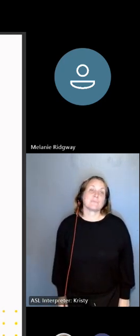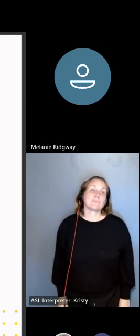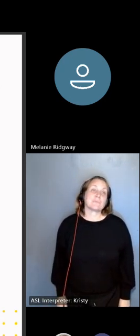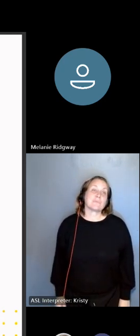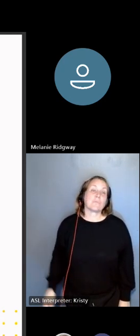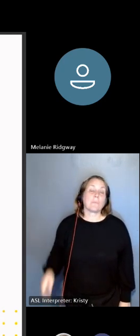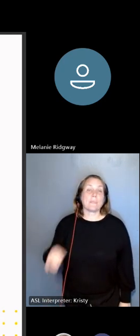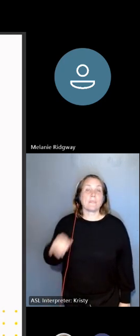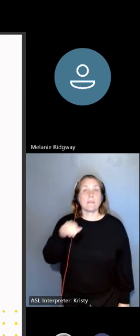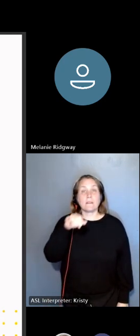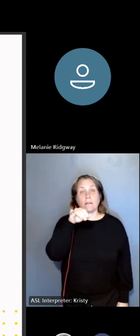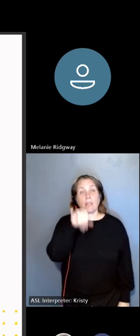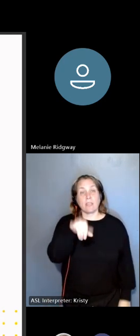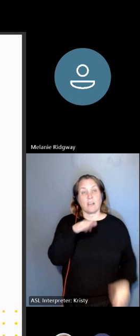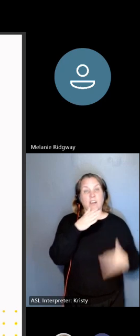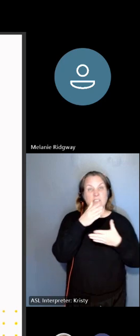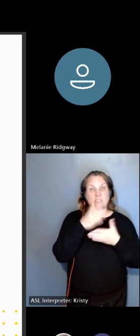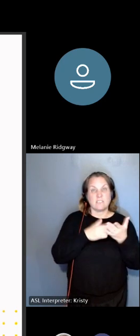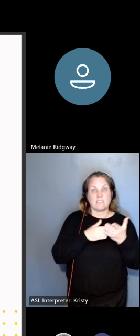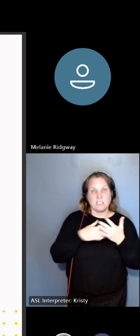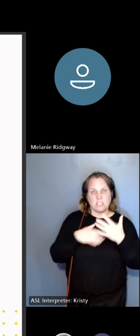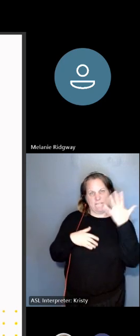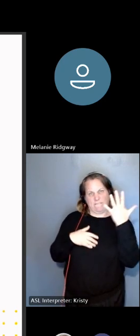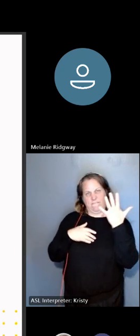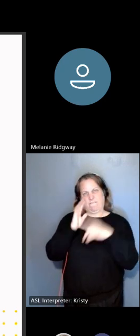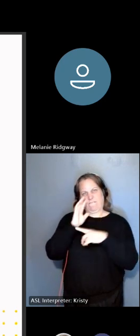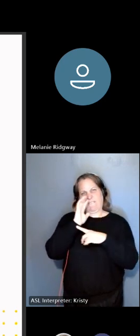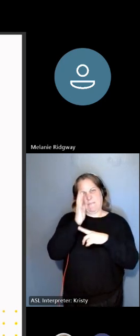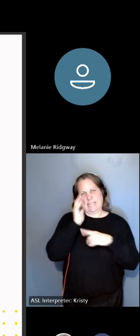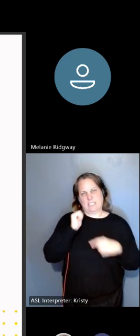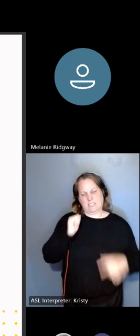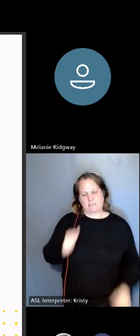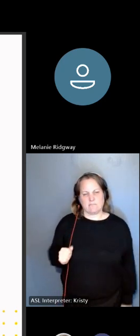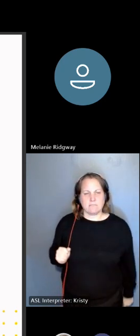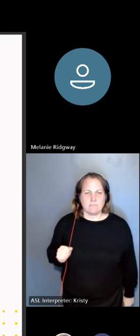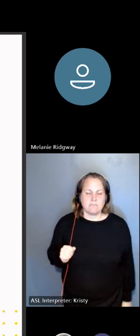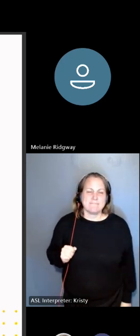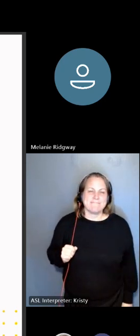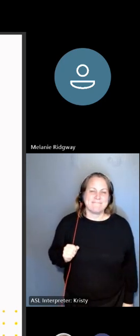This section is 5 minutes.